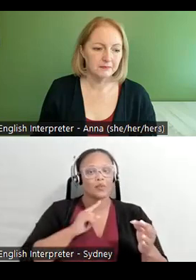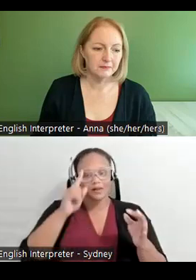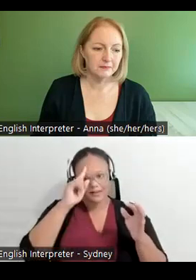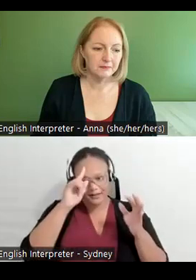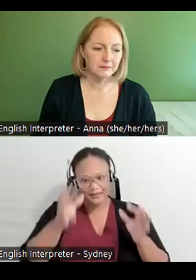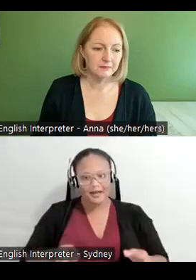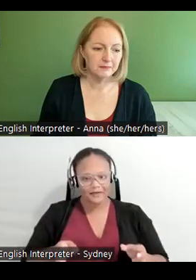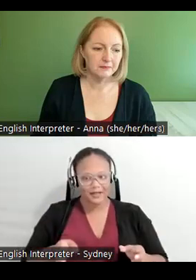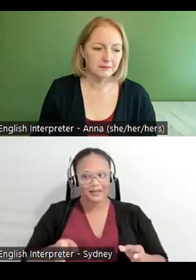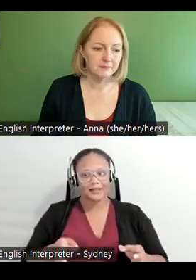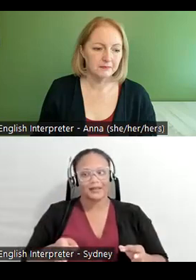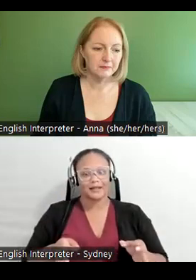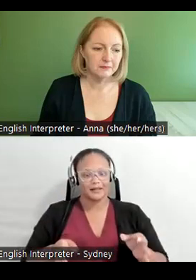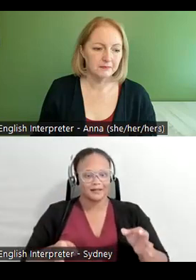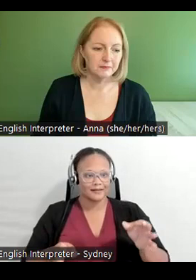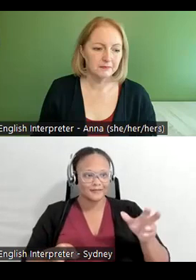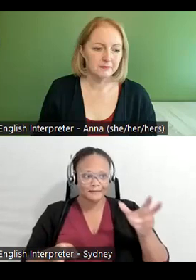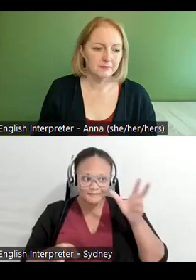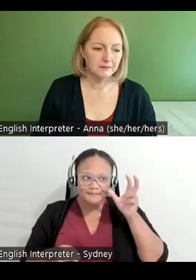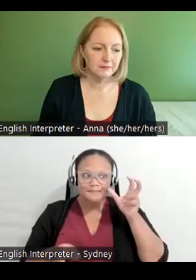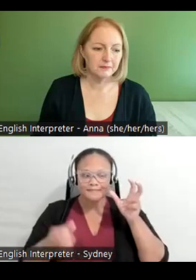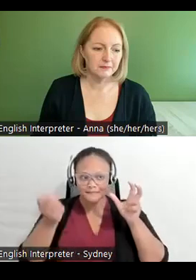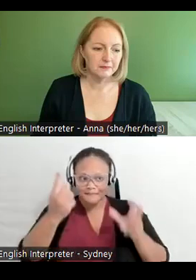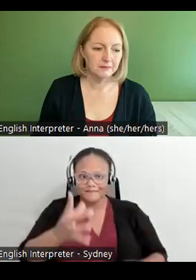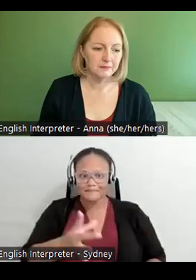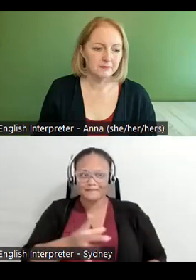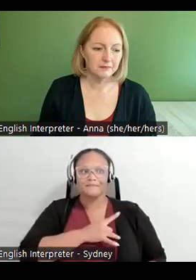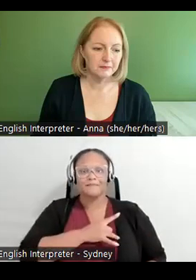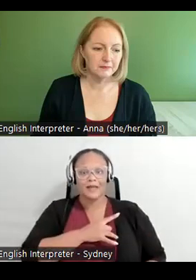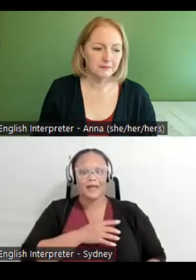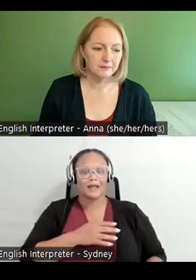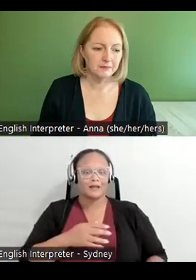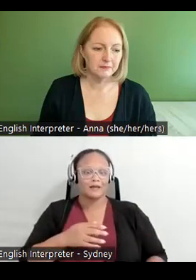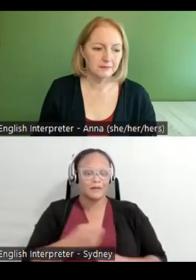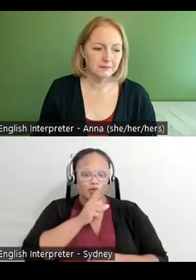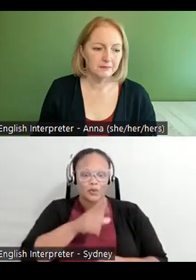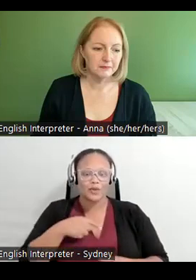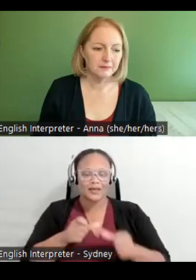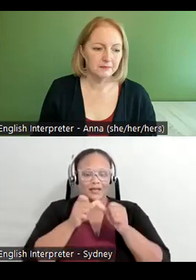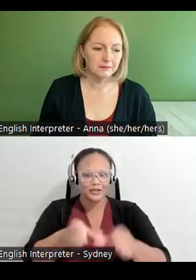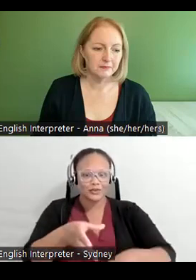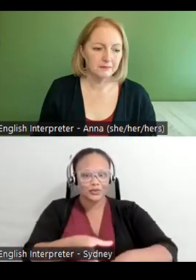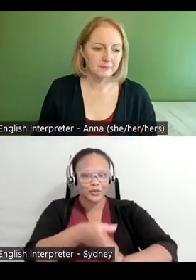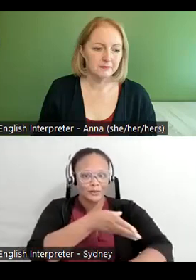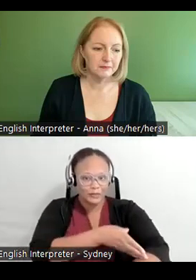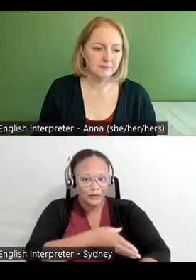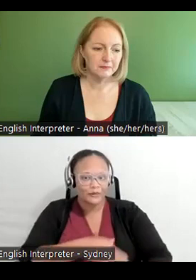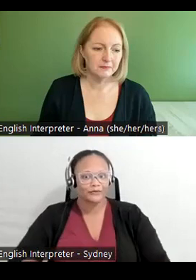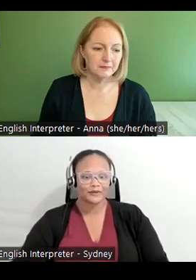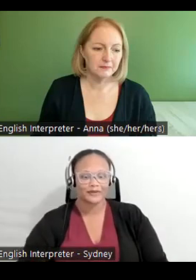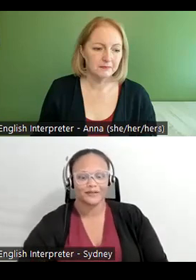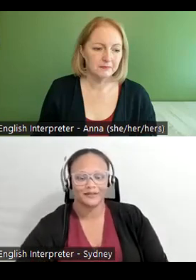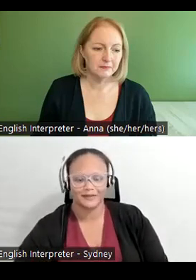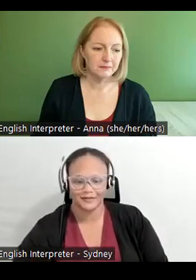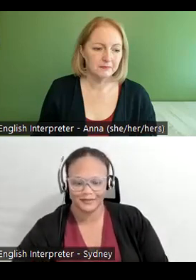and happy to make sure that we continue to improve in areas. So again, want to acknowledge your feedback